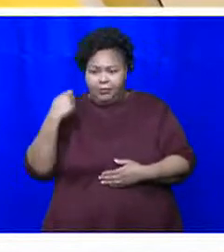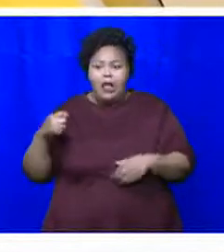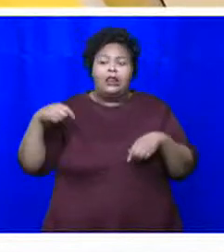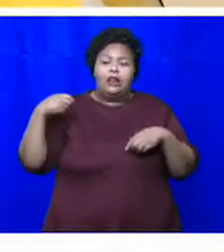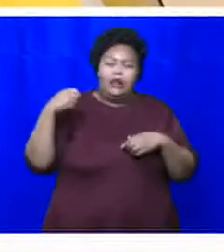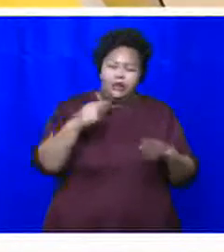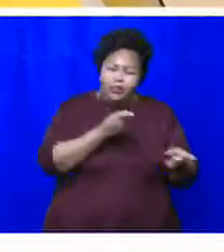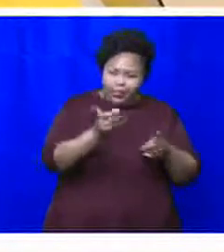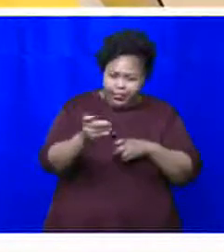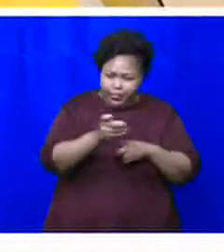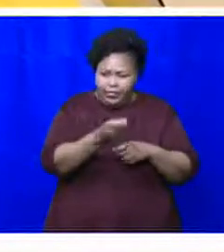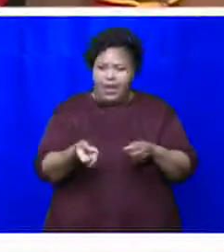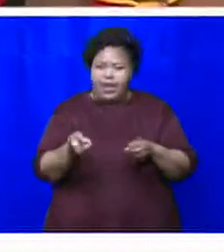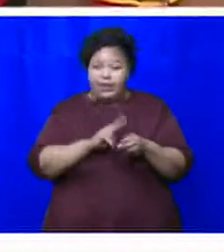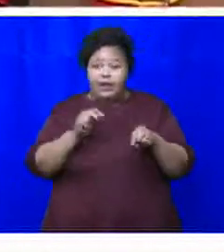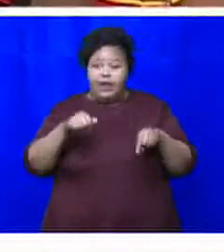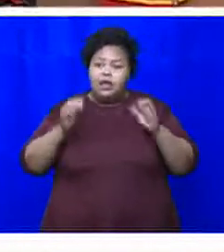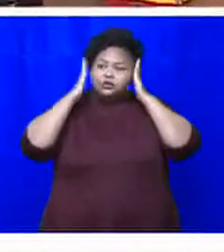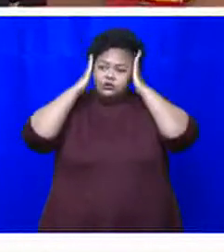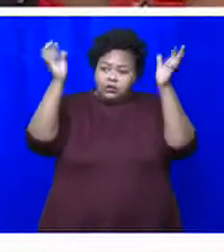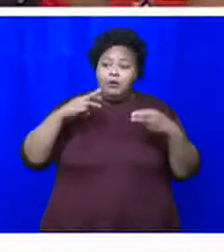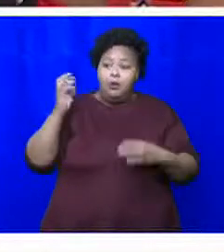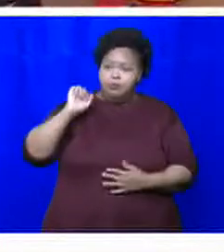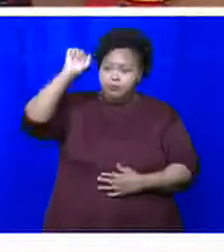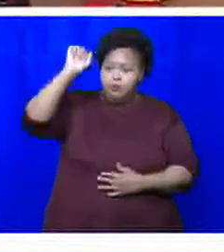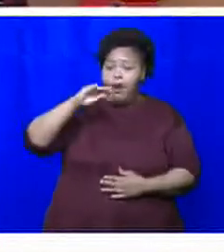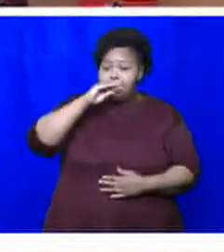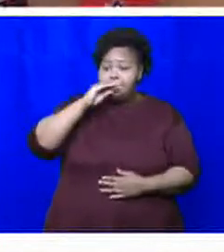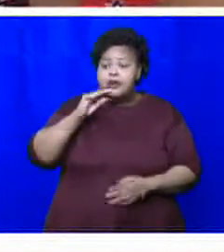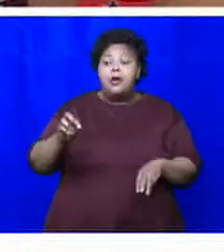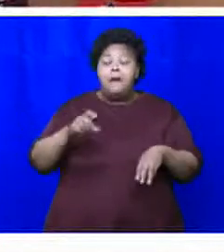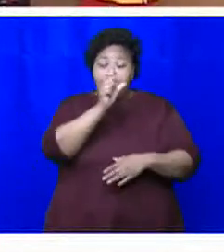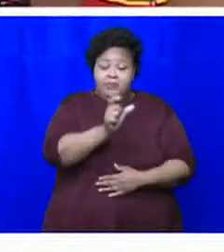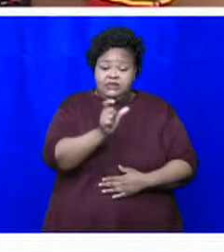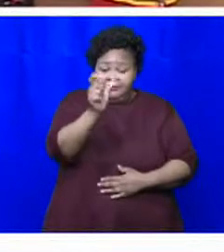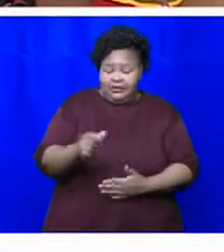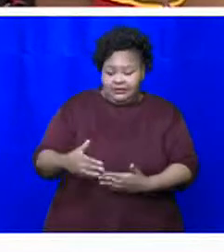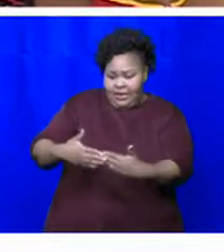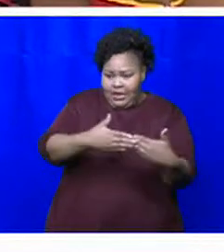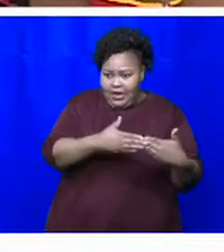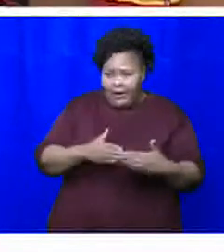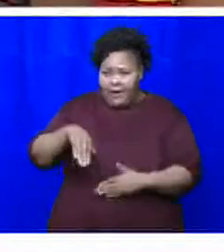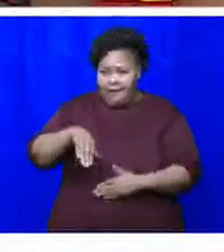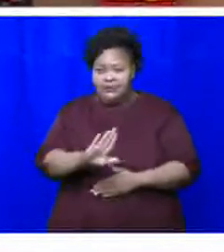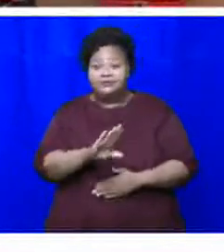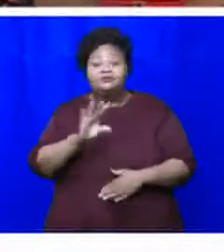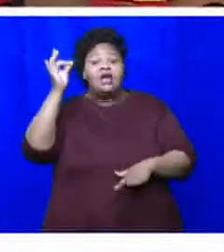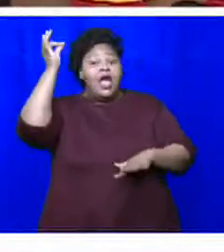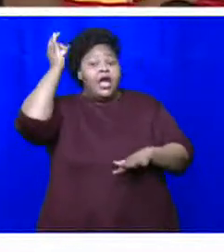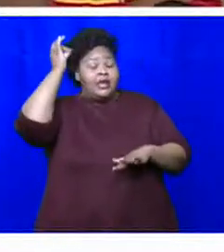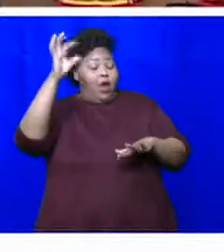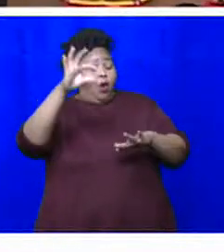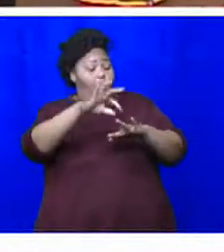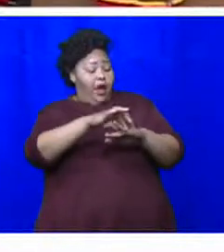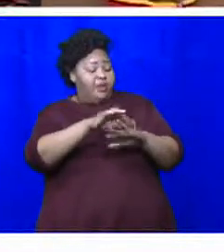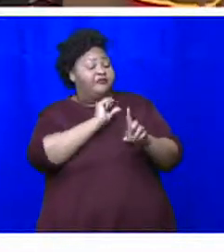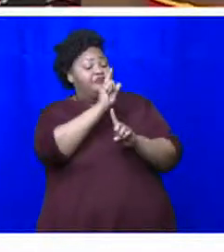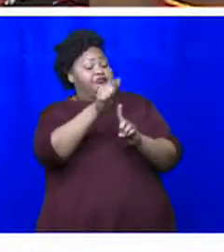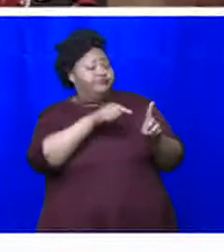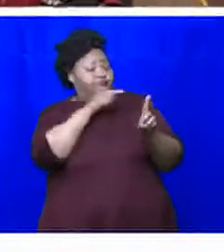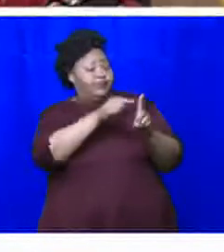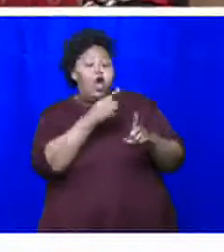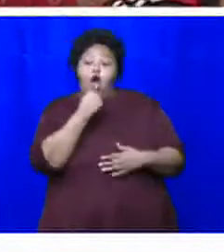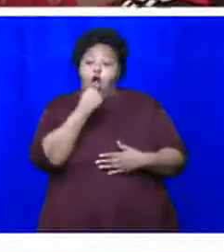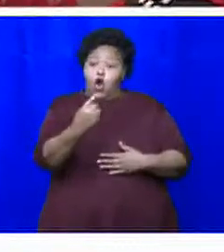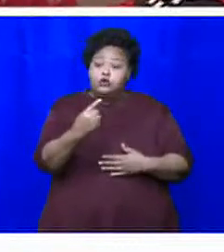futhi kubukedwe. Sibonza se-Eswatini Hospice at Home Inkhosikati make LaNgangaza sithi